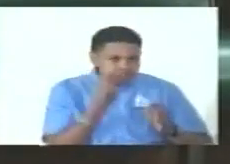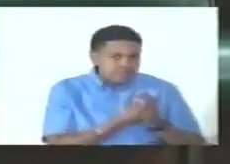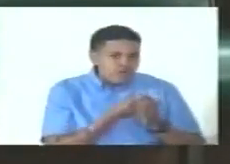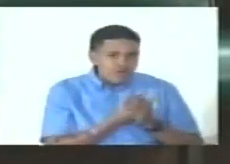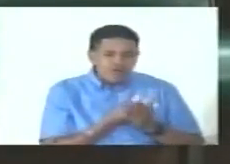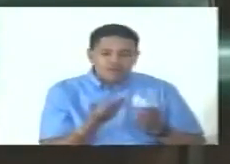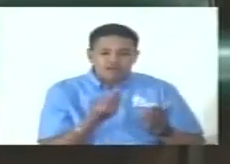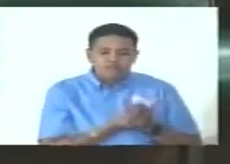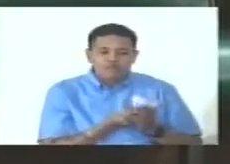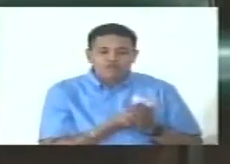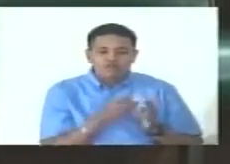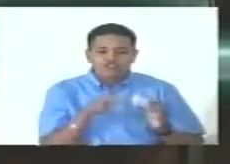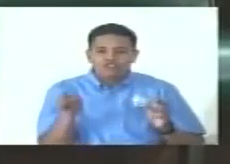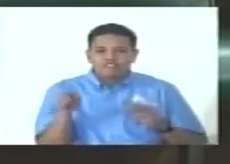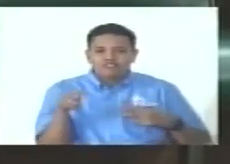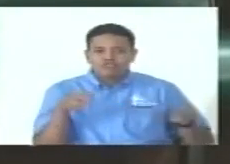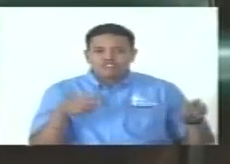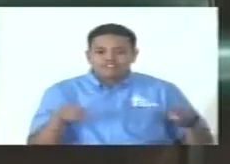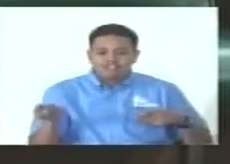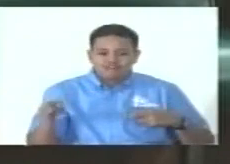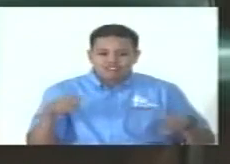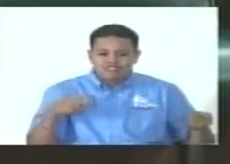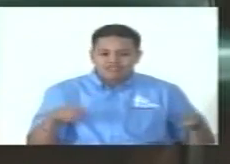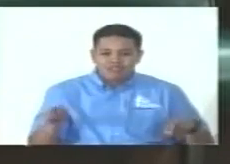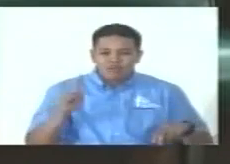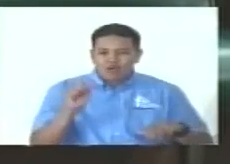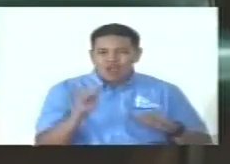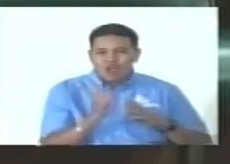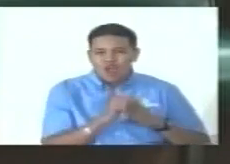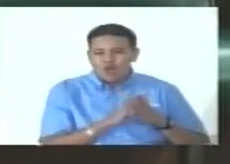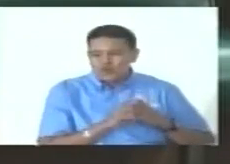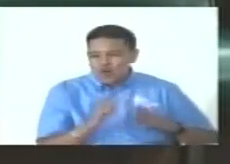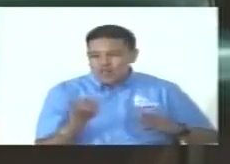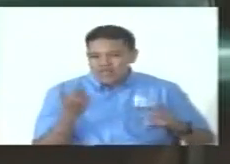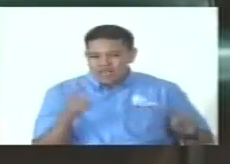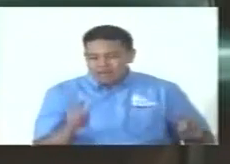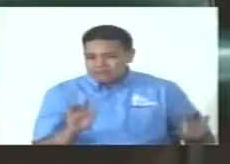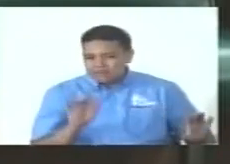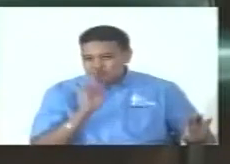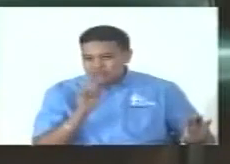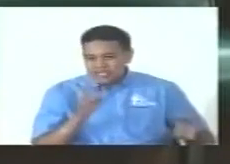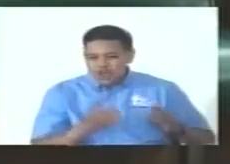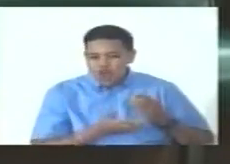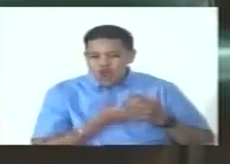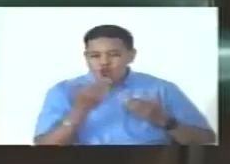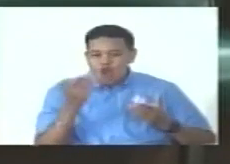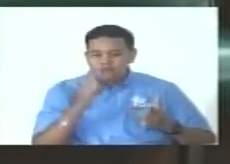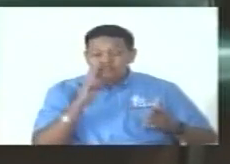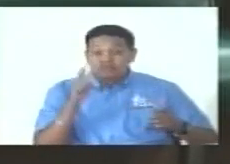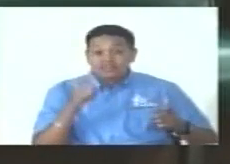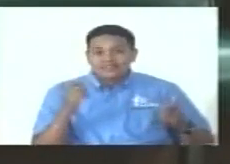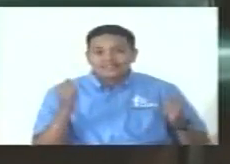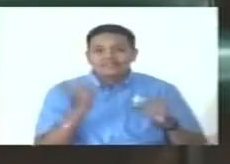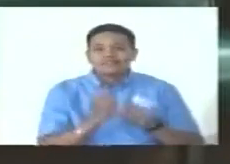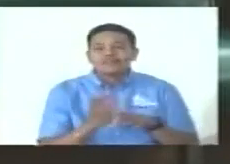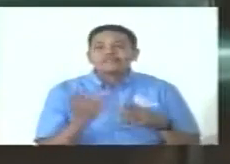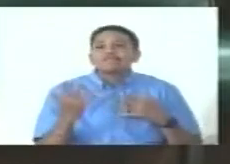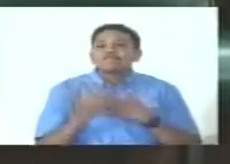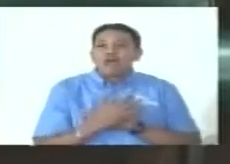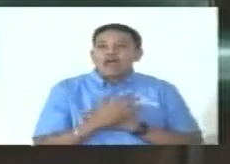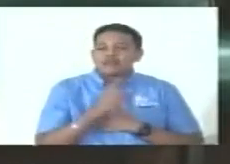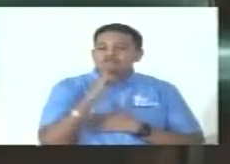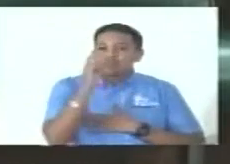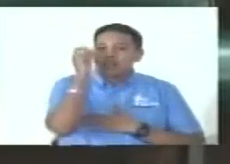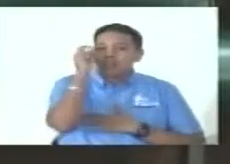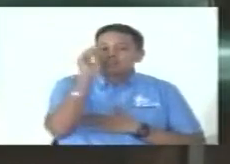movements made, money move from one account to the other, it is almost frightening to understand